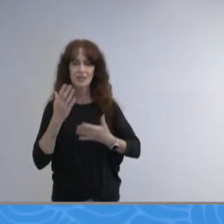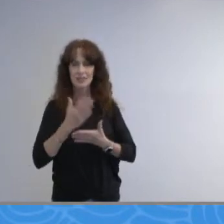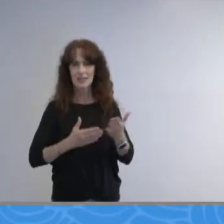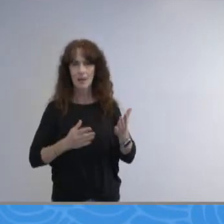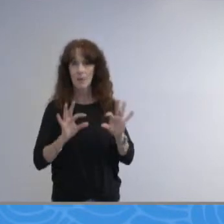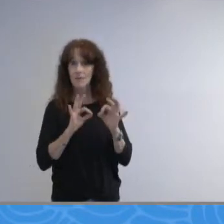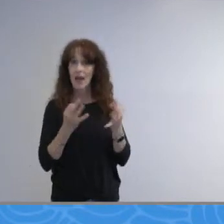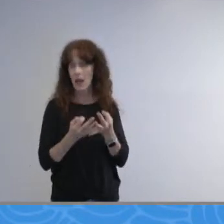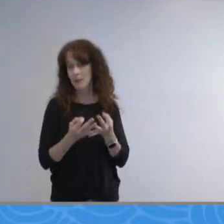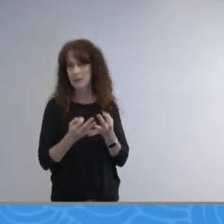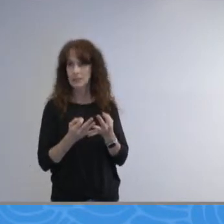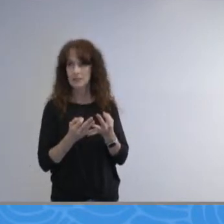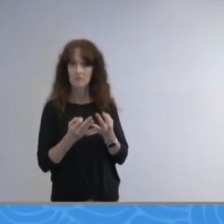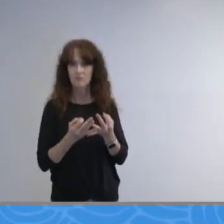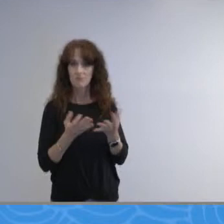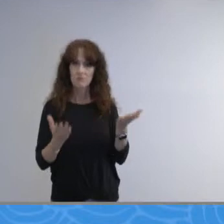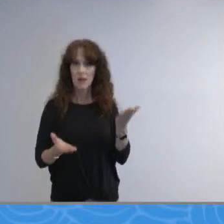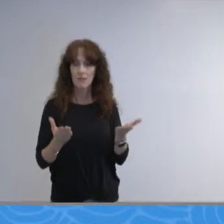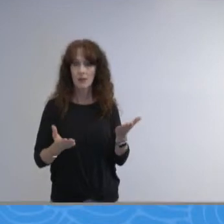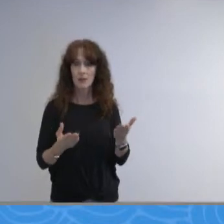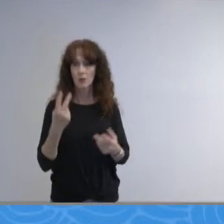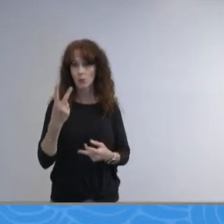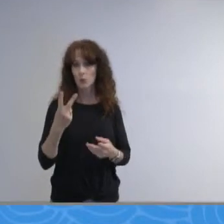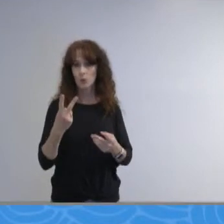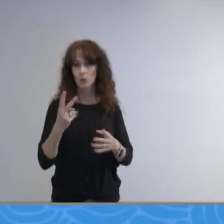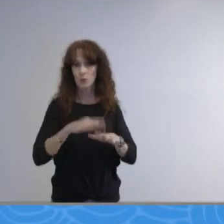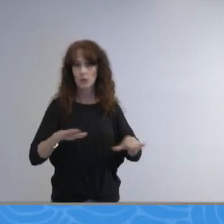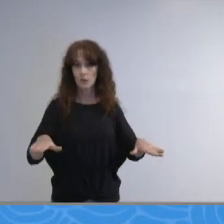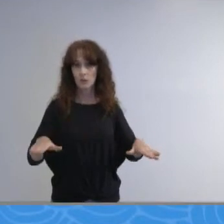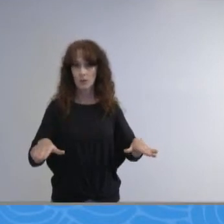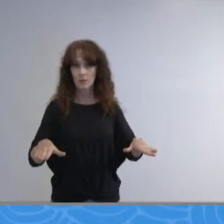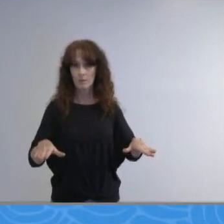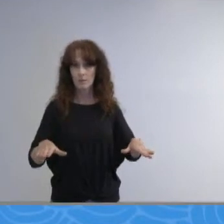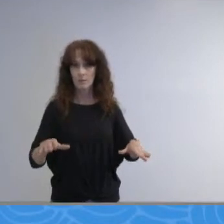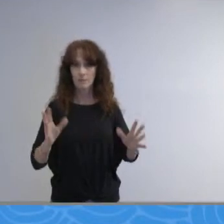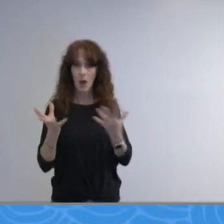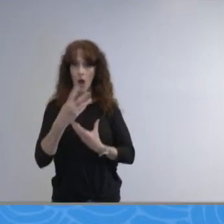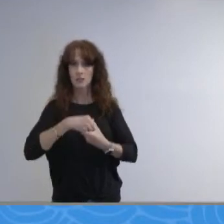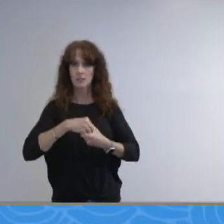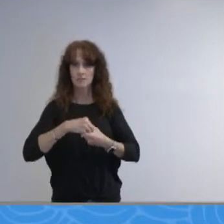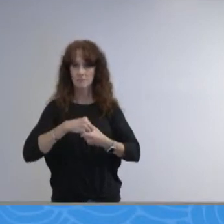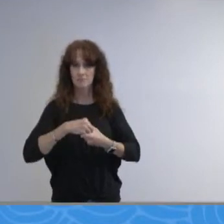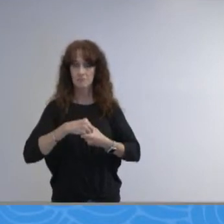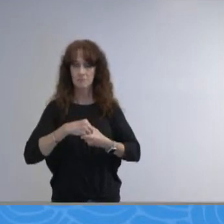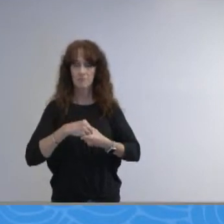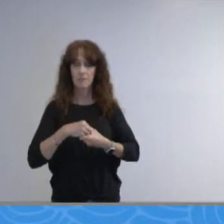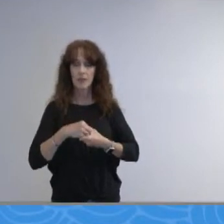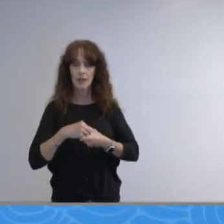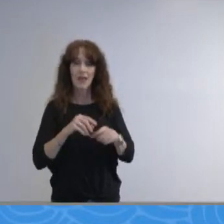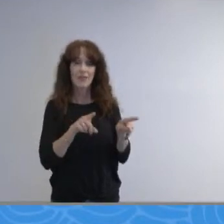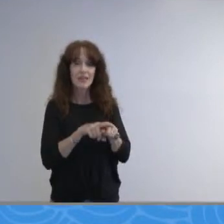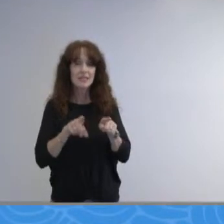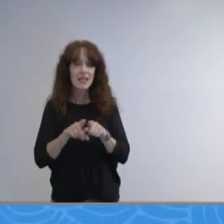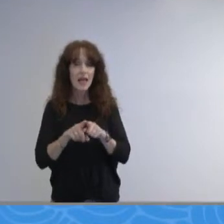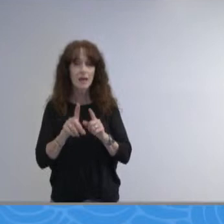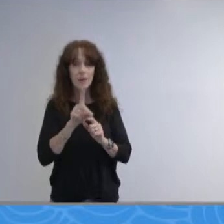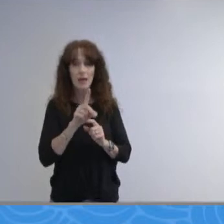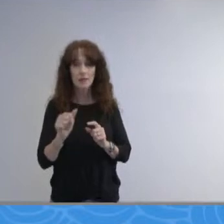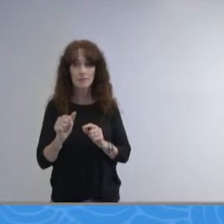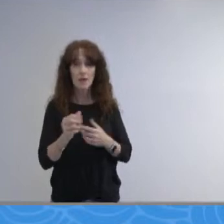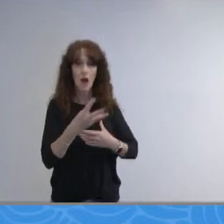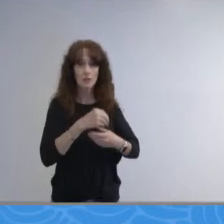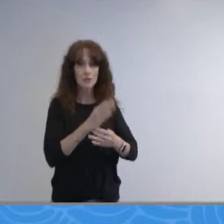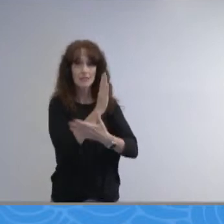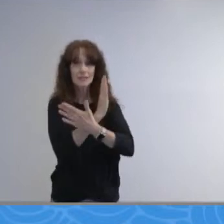some families who have perhaps two children with autism. the same diagnosis, they're on